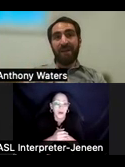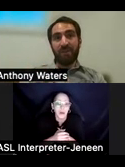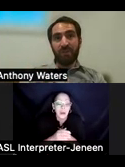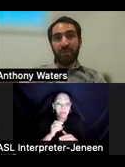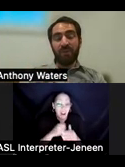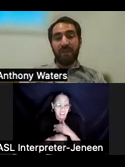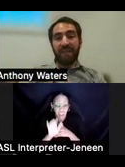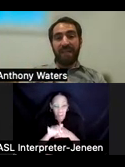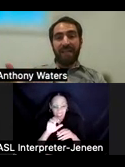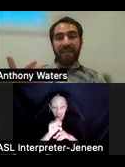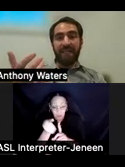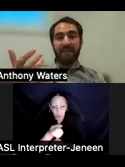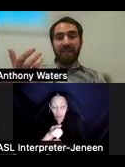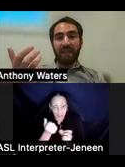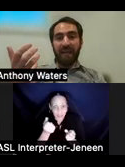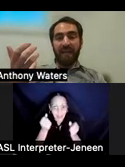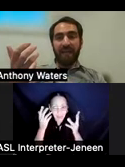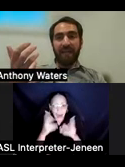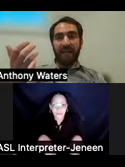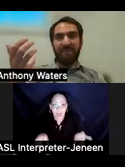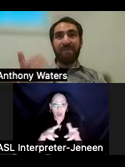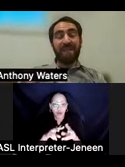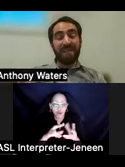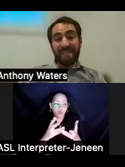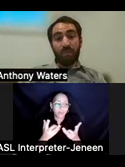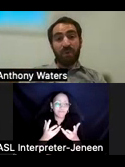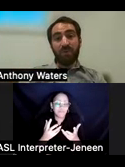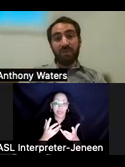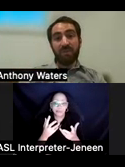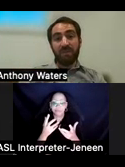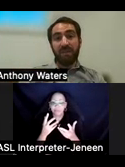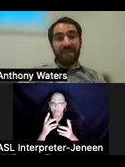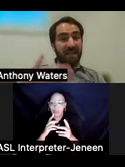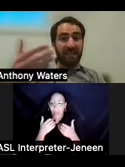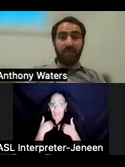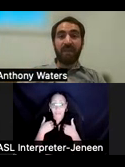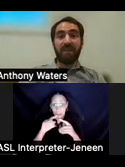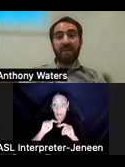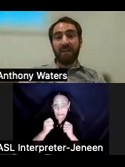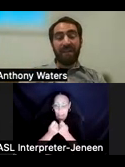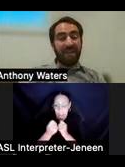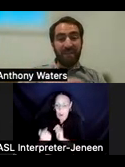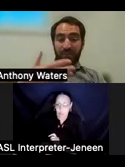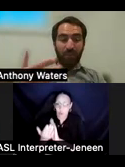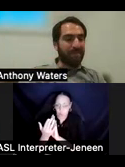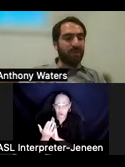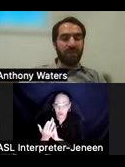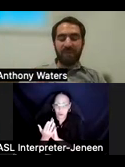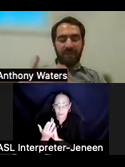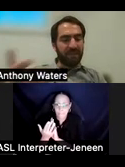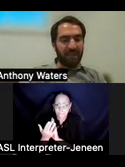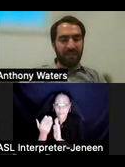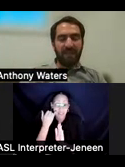of value in there being a team approach. and talking with if you're able